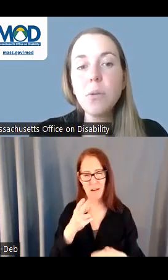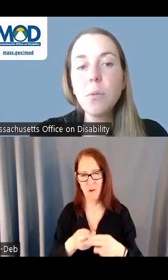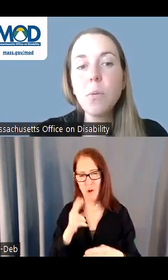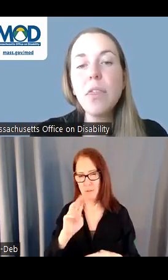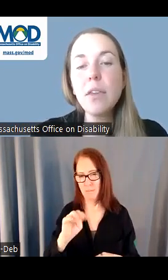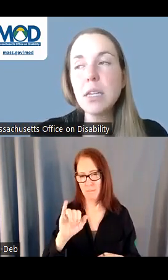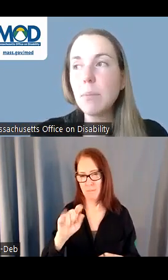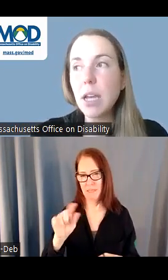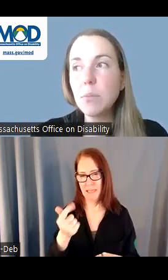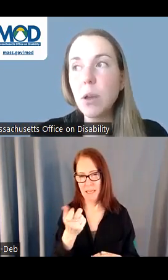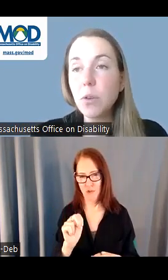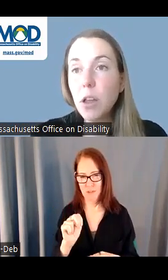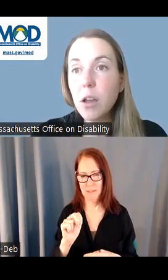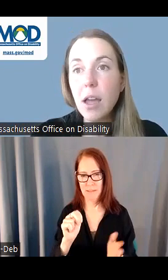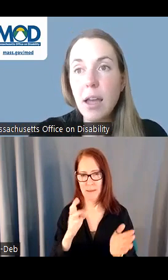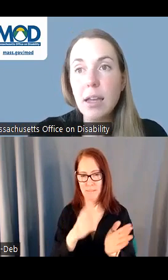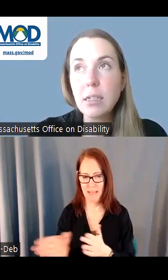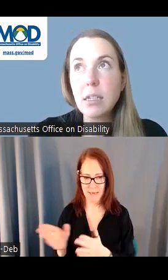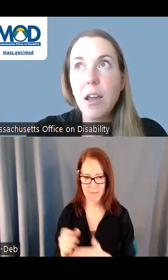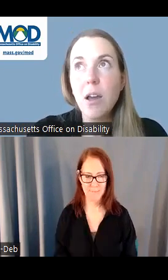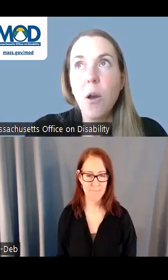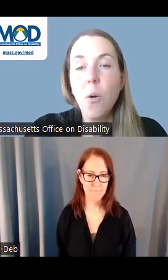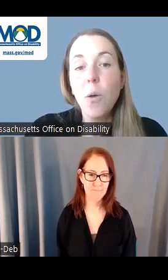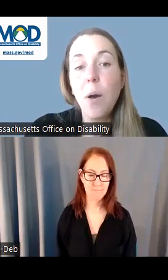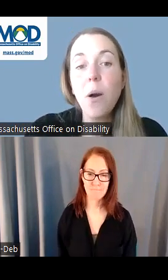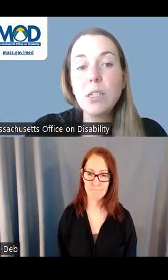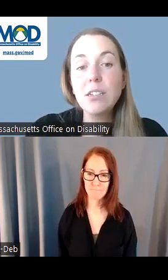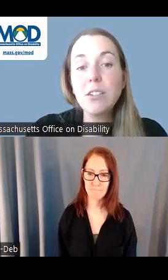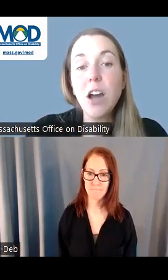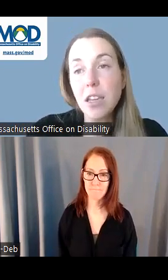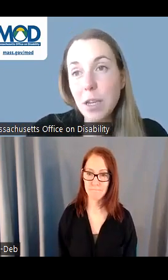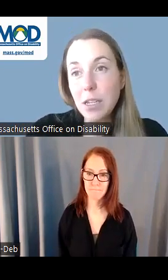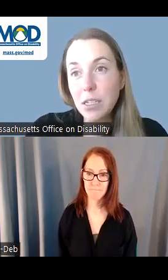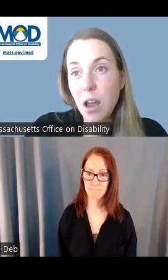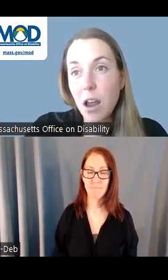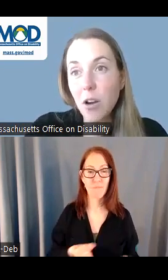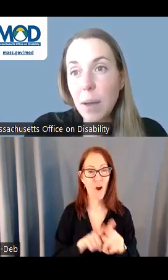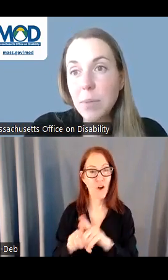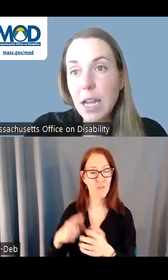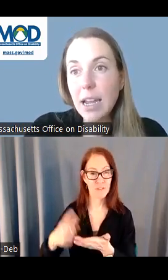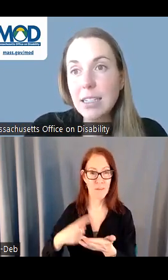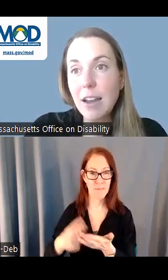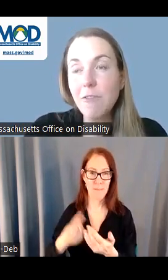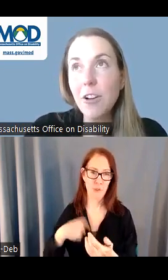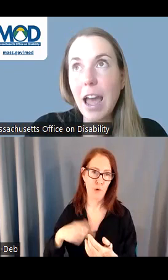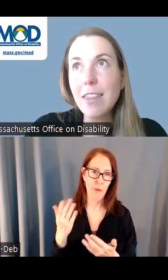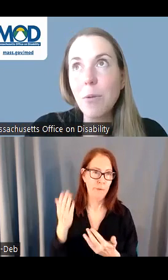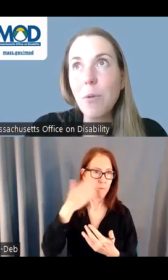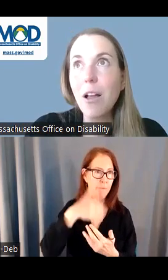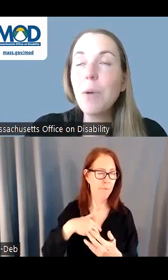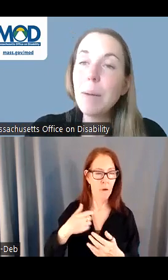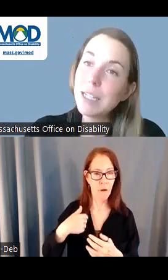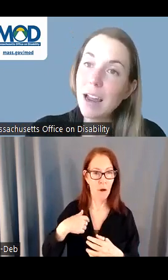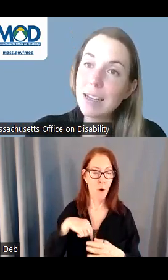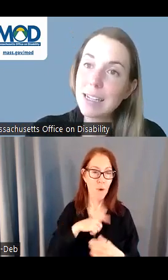Also, one thing that sometimes we overlook is we'll post documents on our websites and forget that